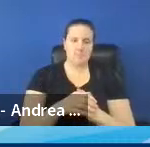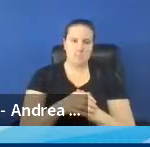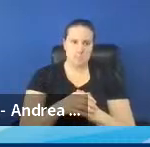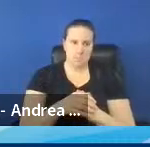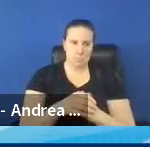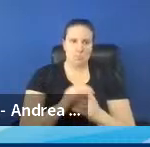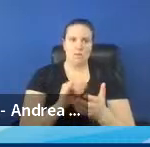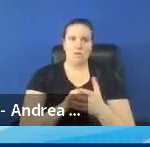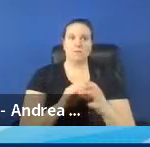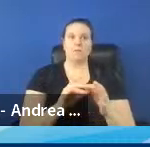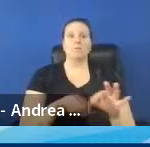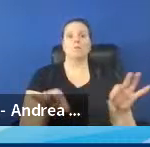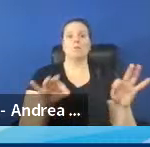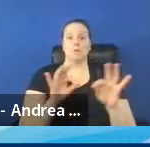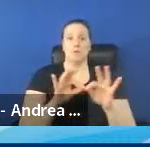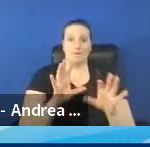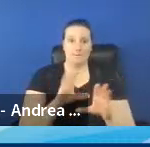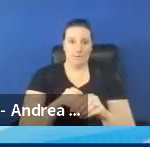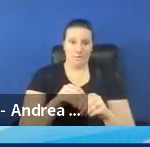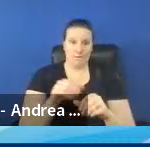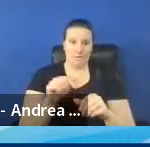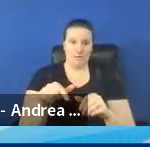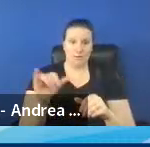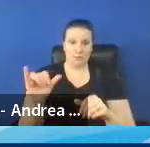a crucial element of this as well that